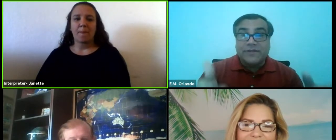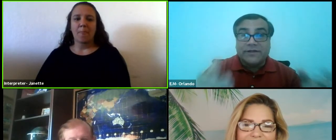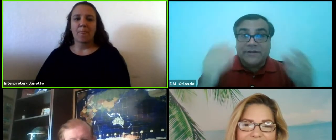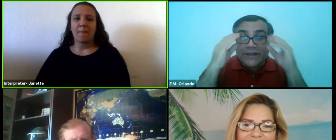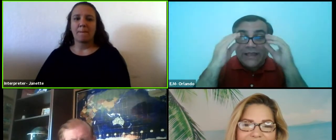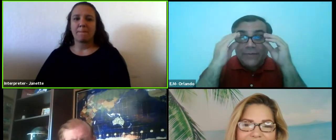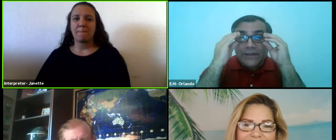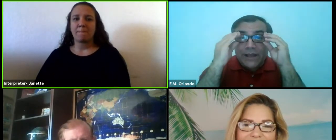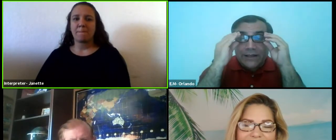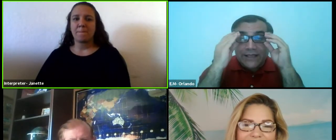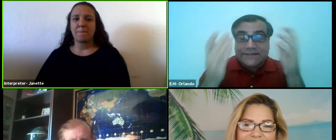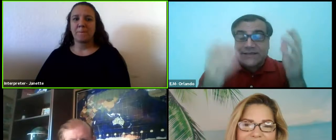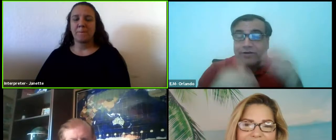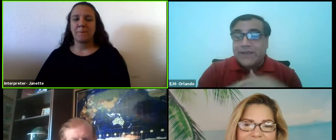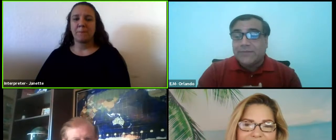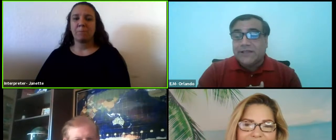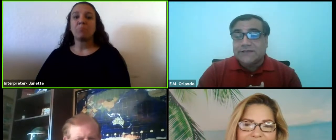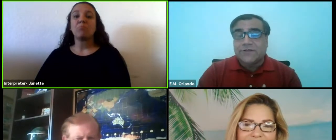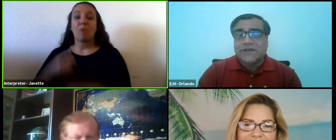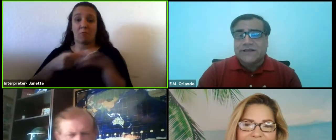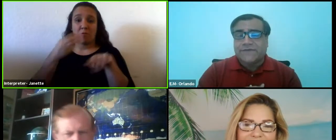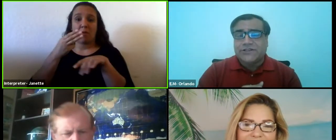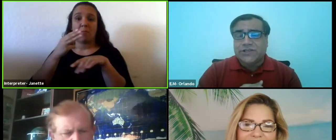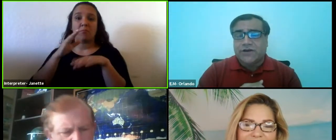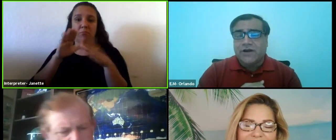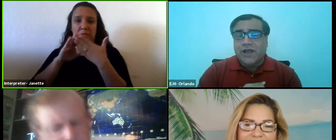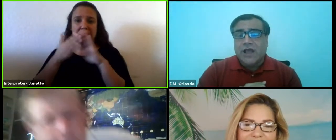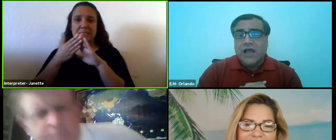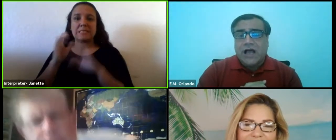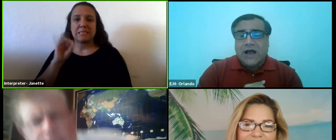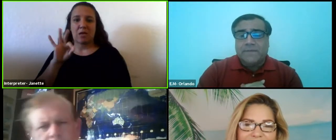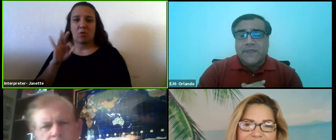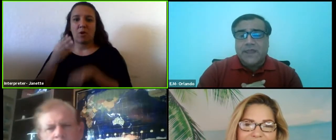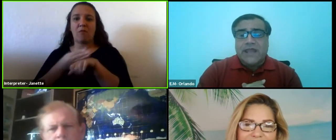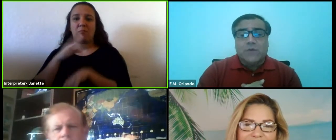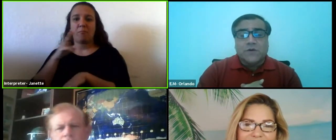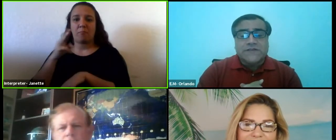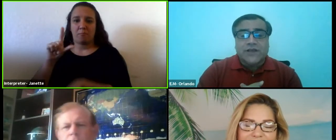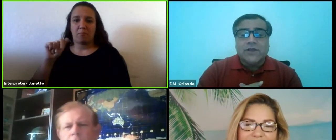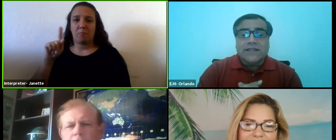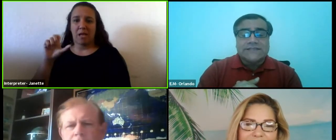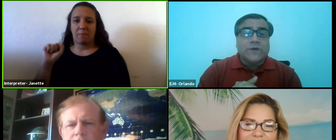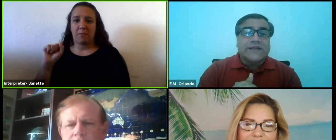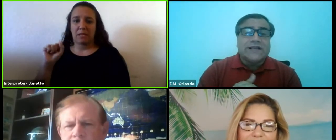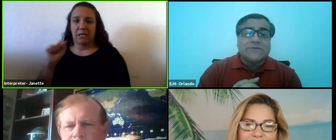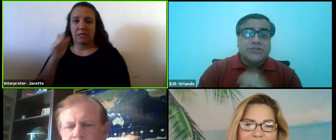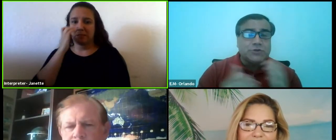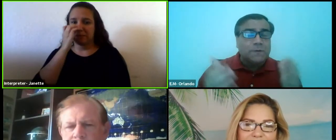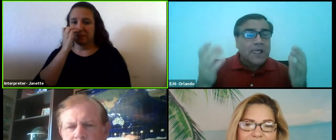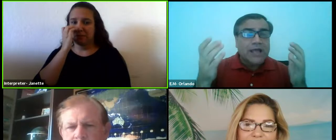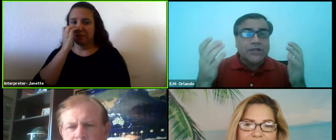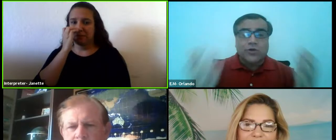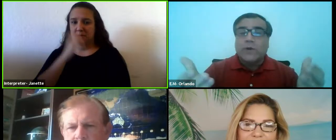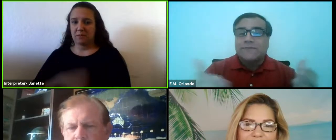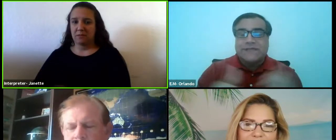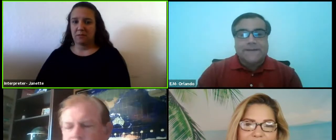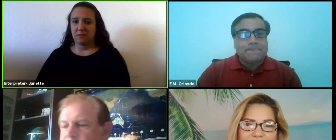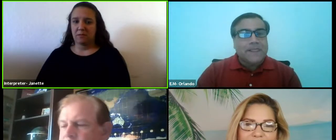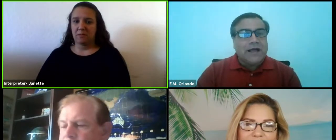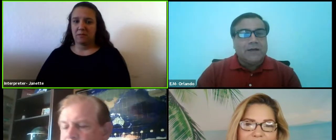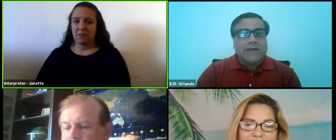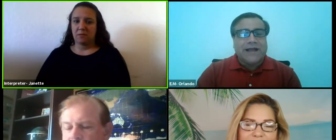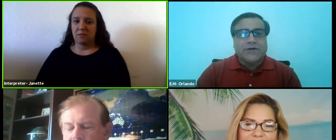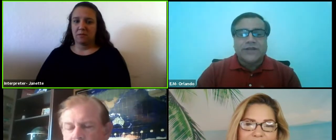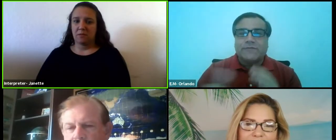with the Miami Lakes, the town of Miami Lakes, so they can definitely share. And I will tell you, listen, when it comes to your